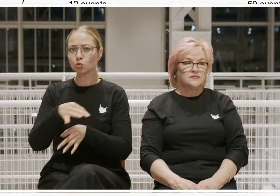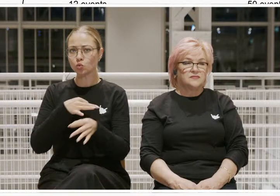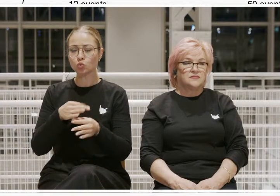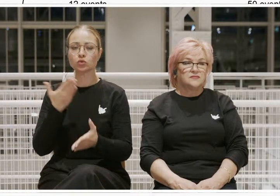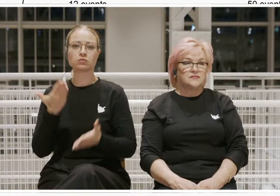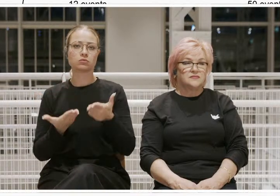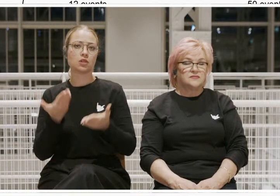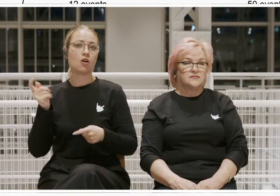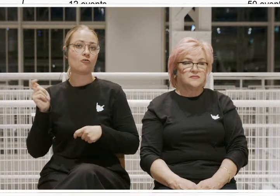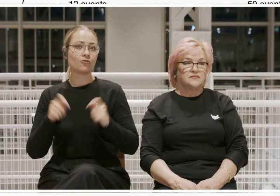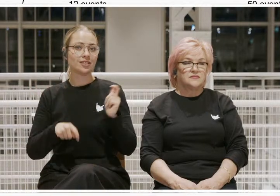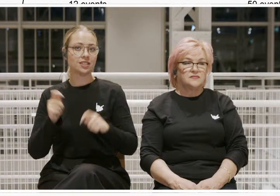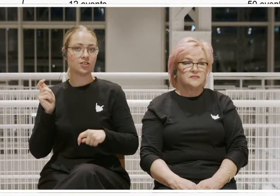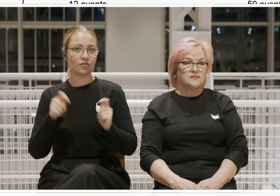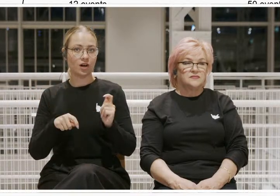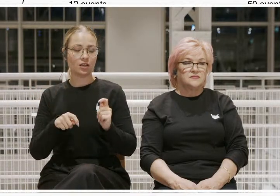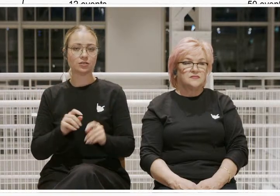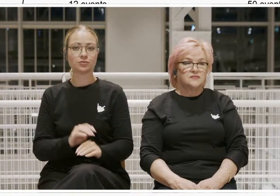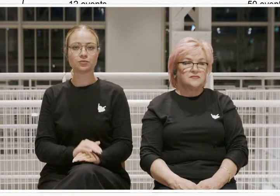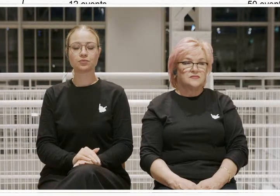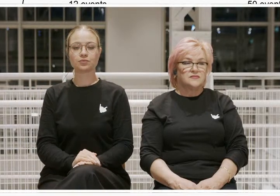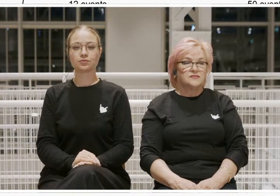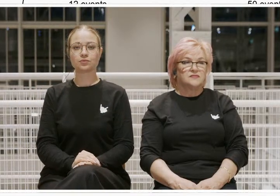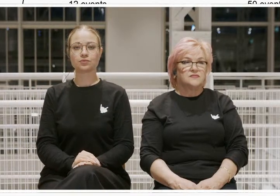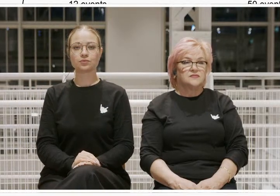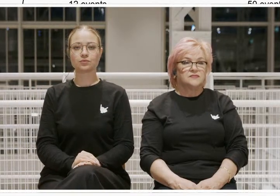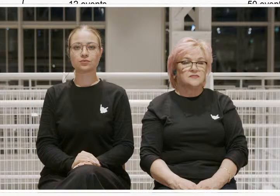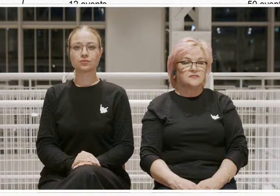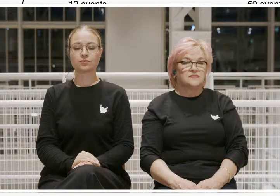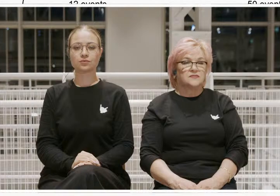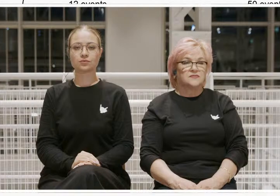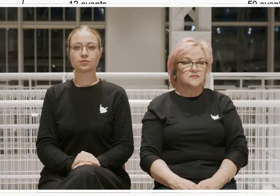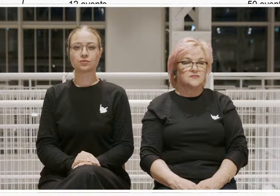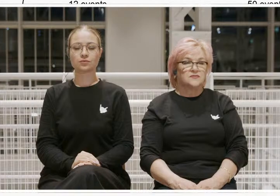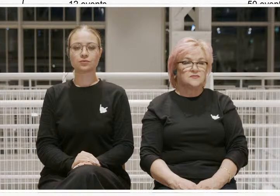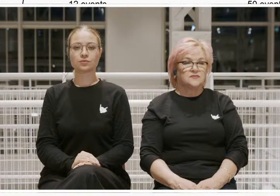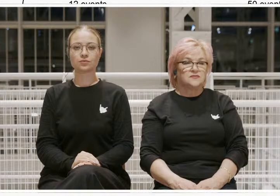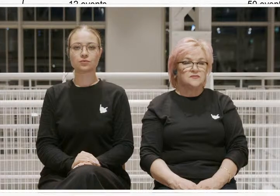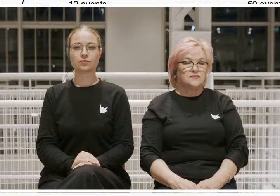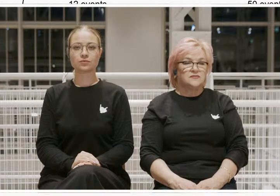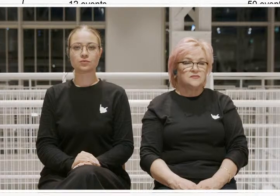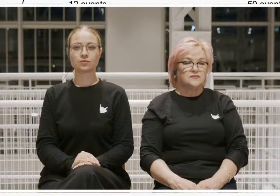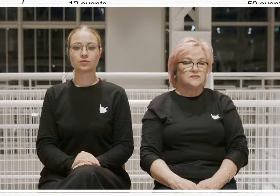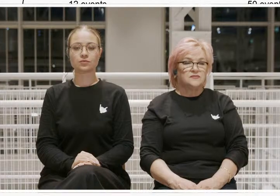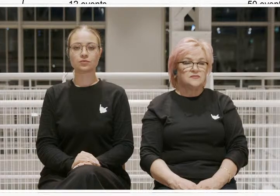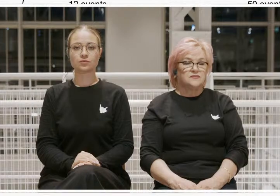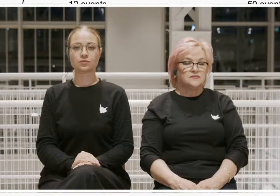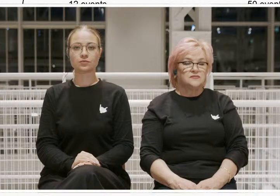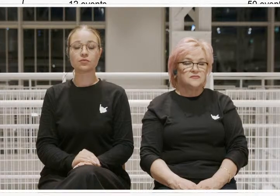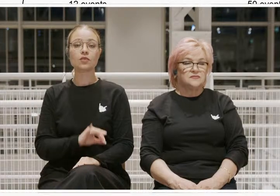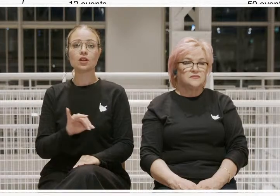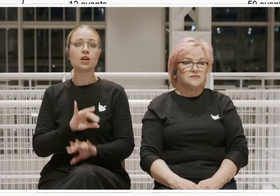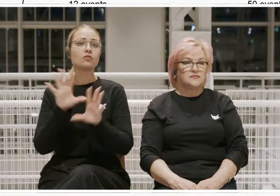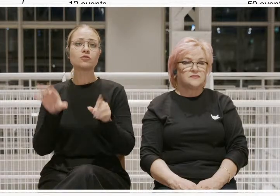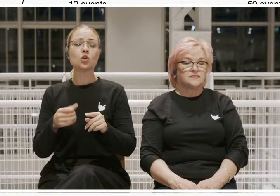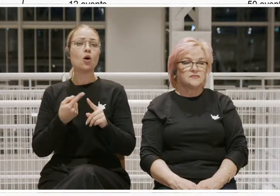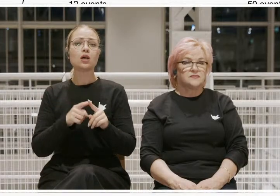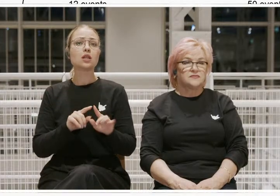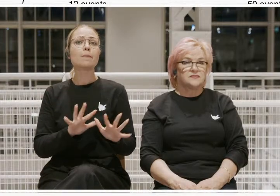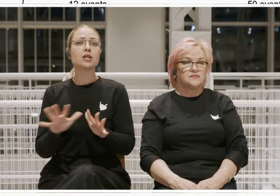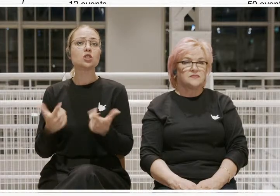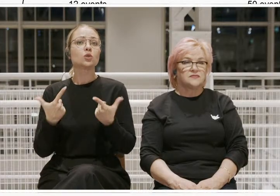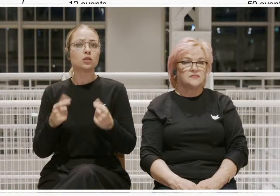festivals, and they don't only, take place in Istanbul, but also in some cities in